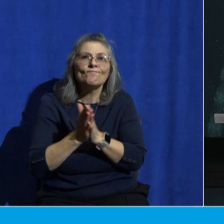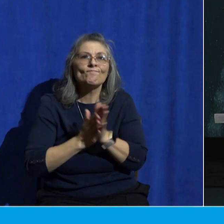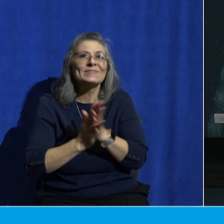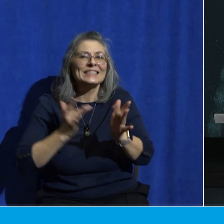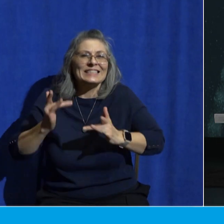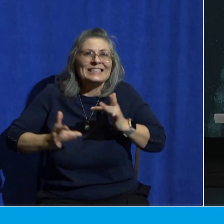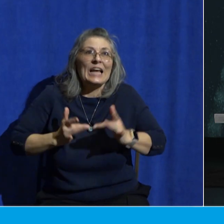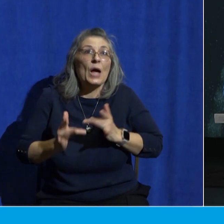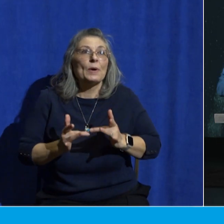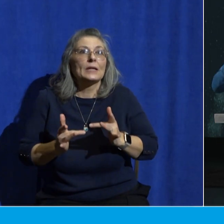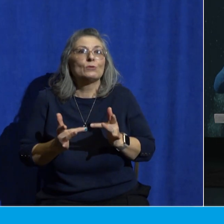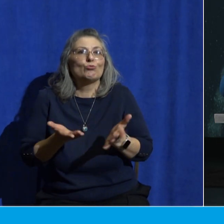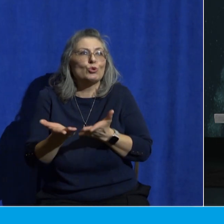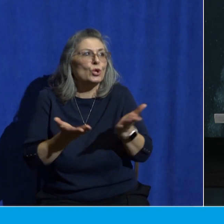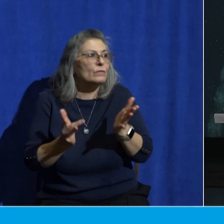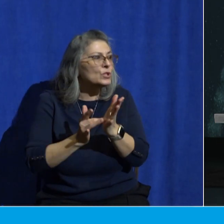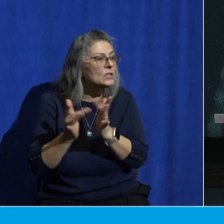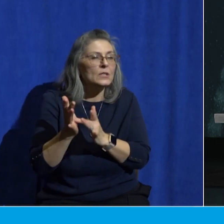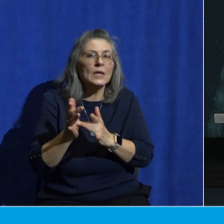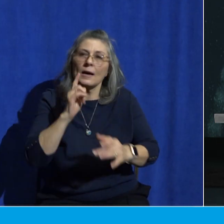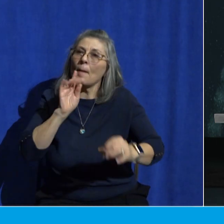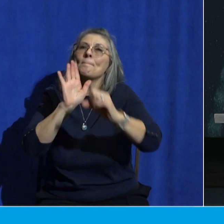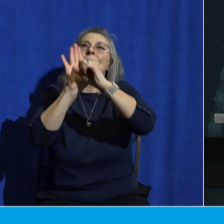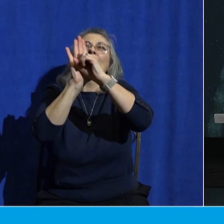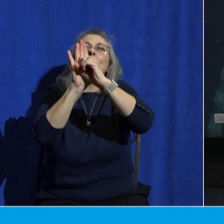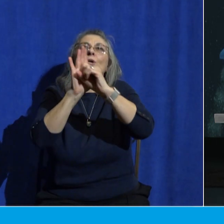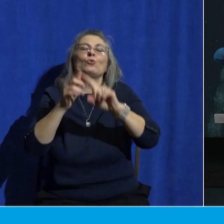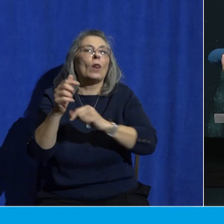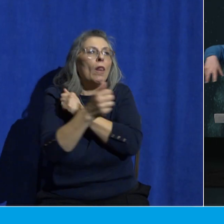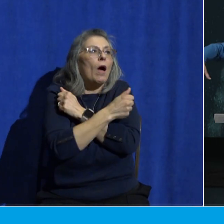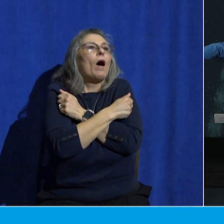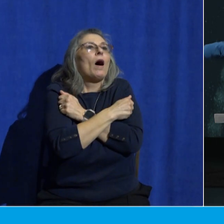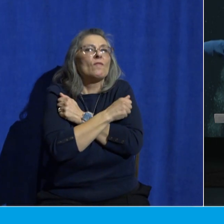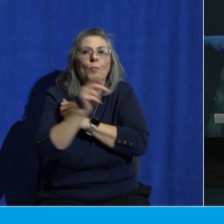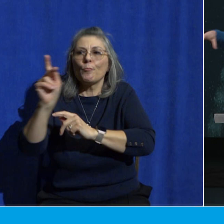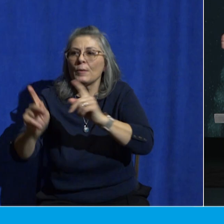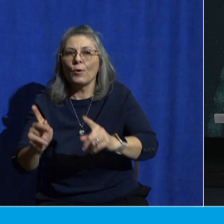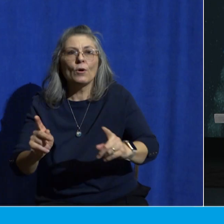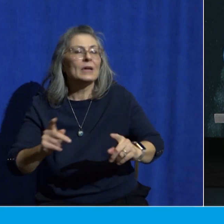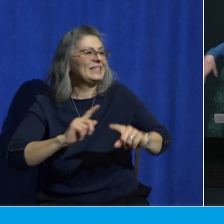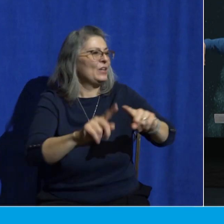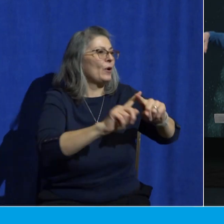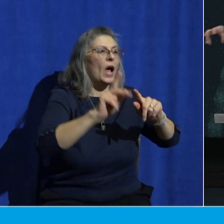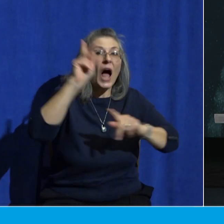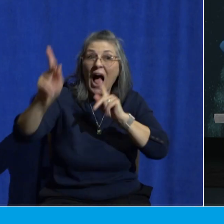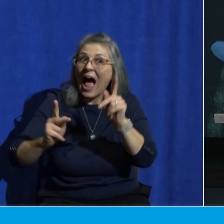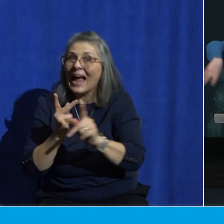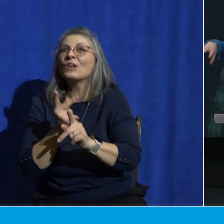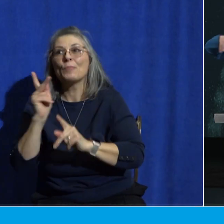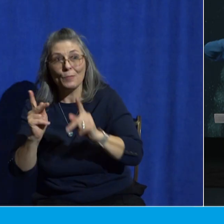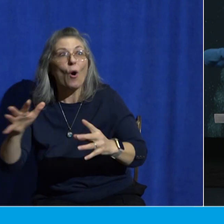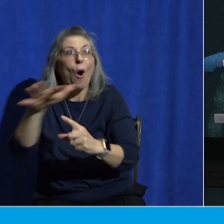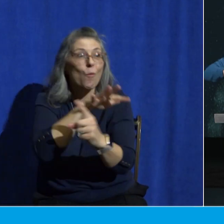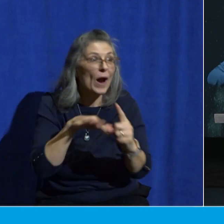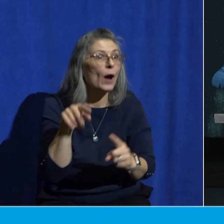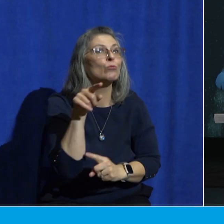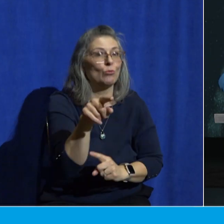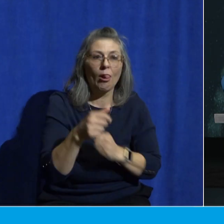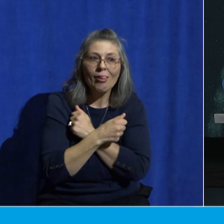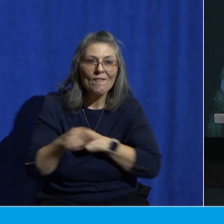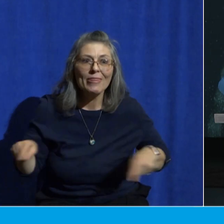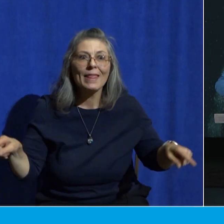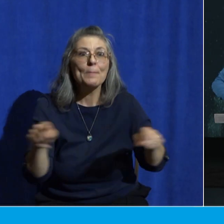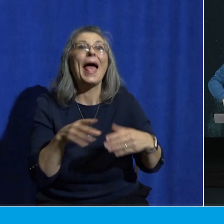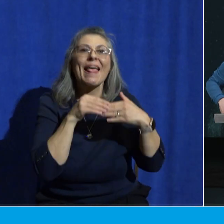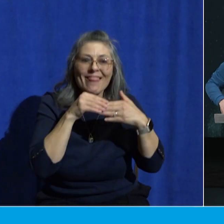zeal, and with commitment to loving people of all kinds around us and